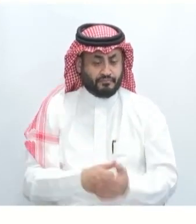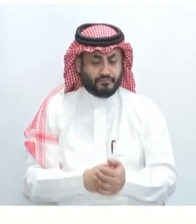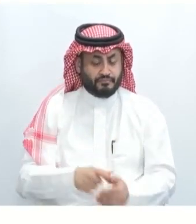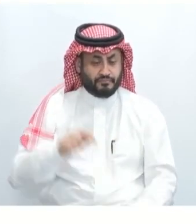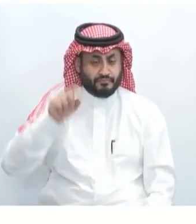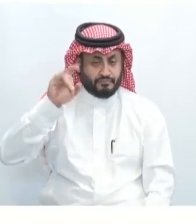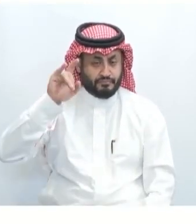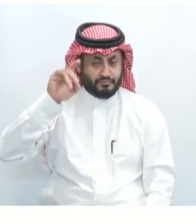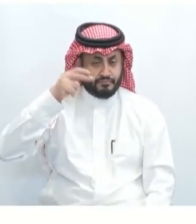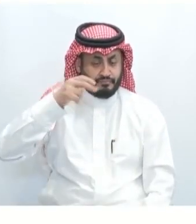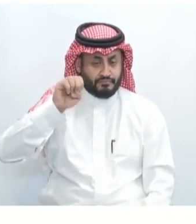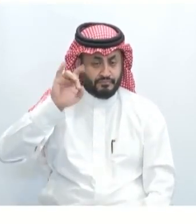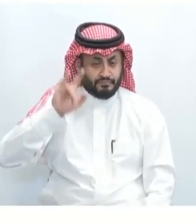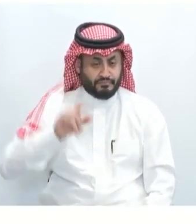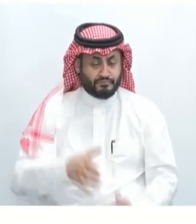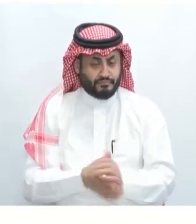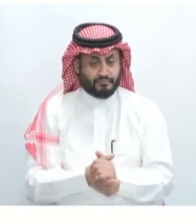are they